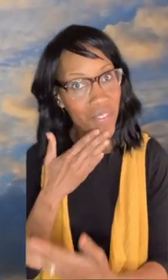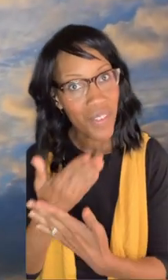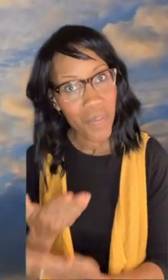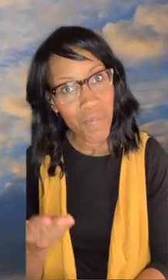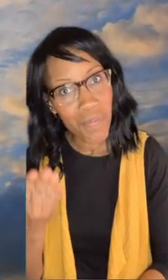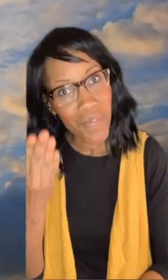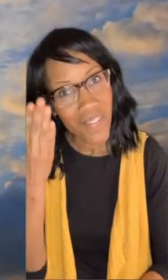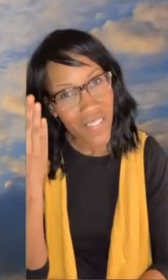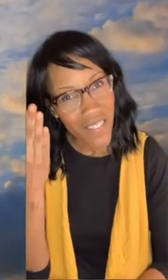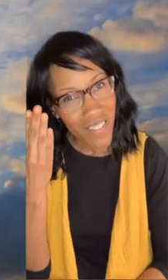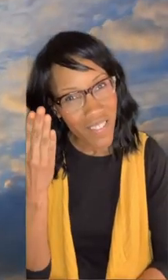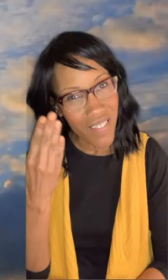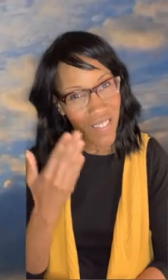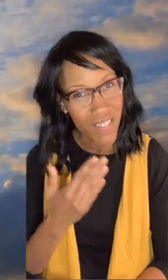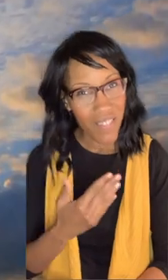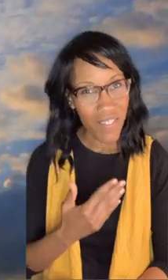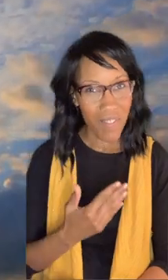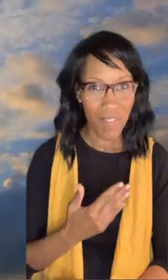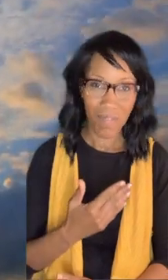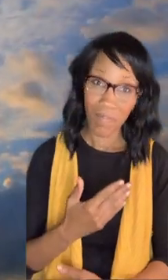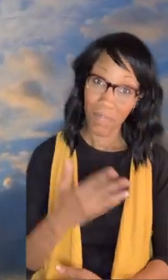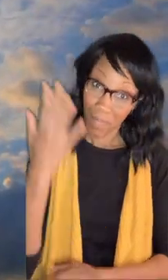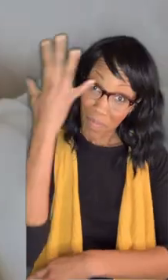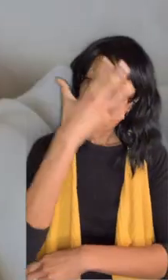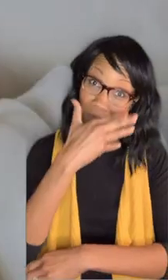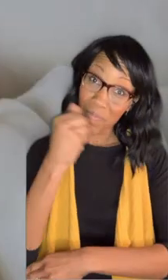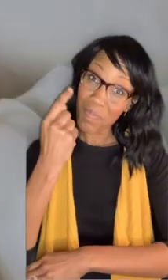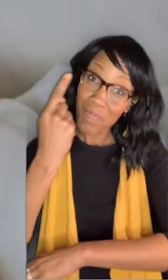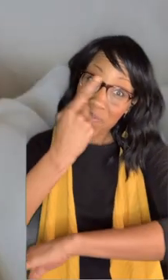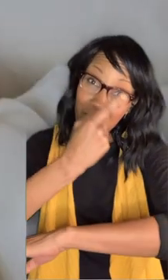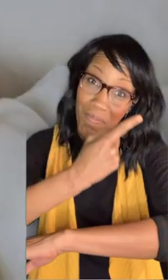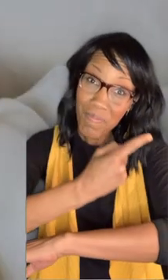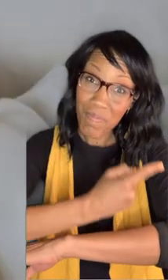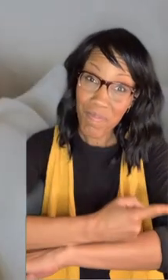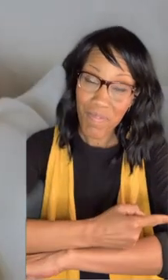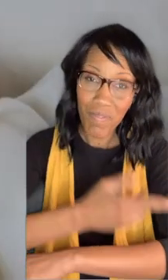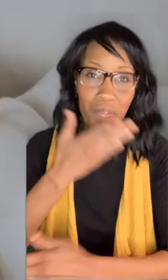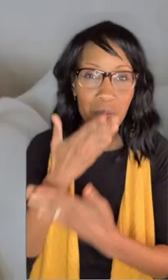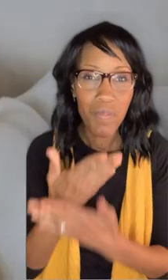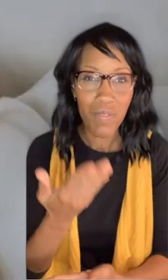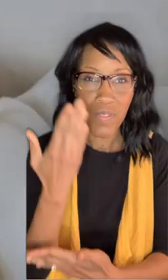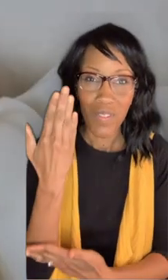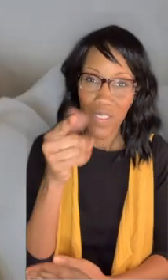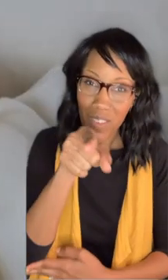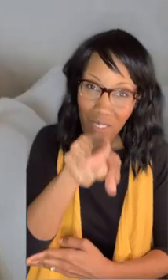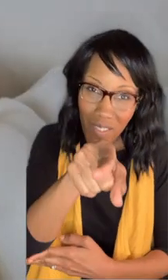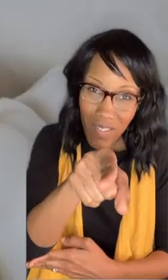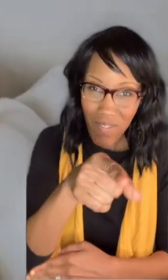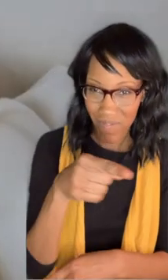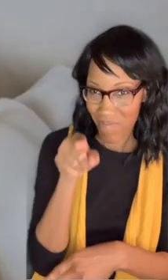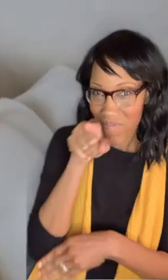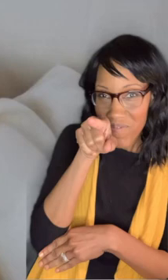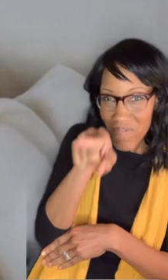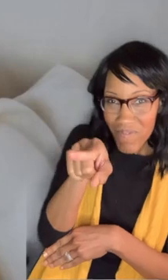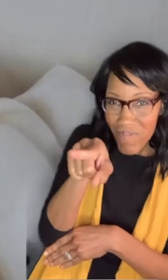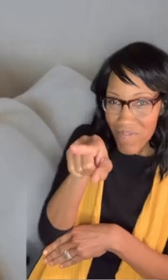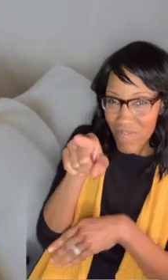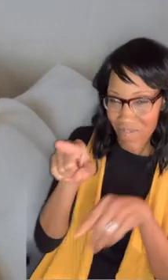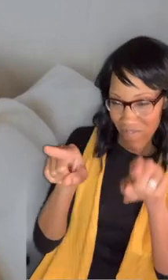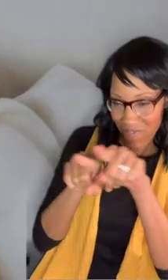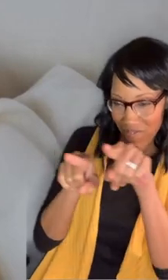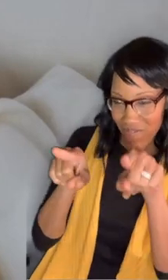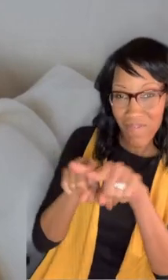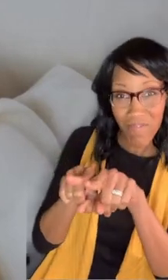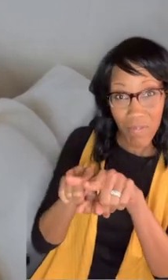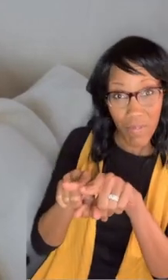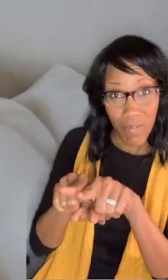Well, good morning. It's a beautiful day. Good morning to you and to you